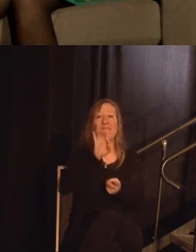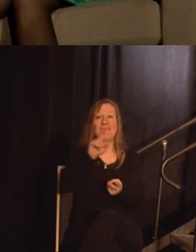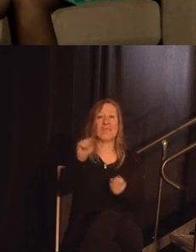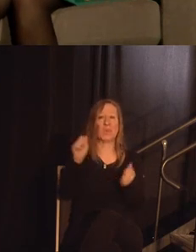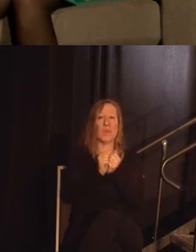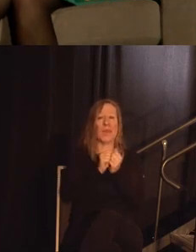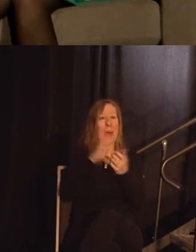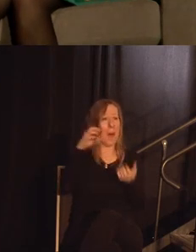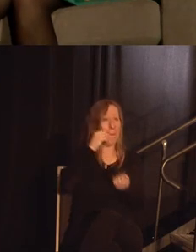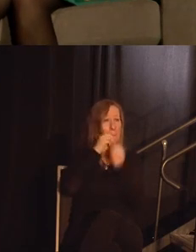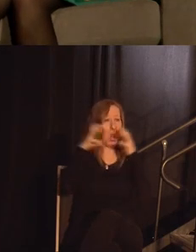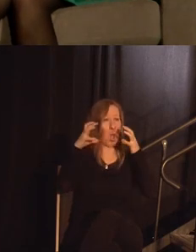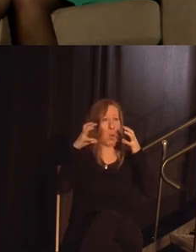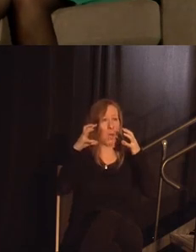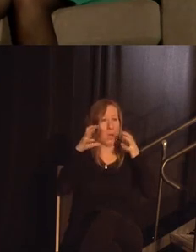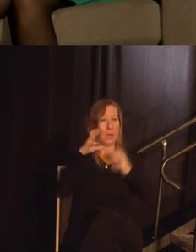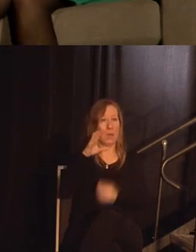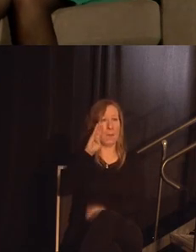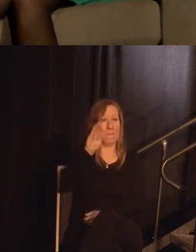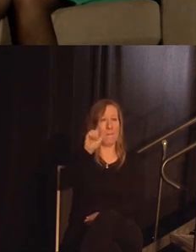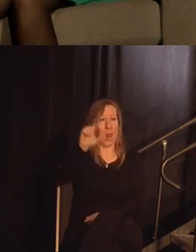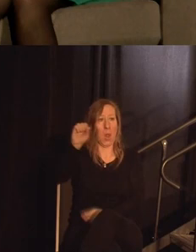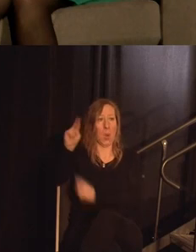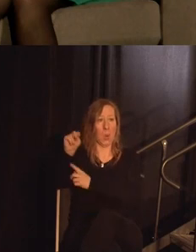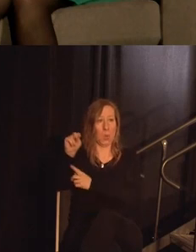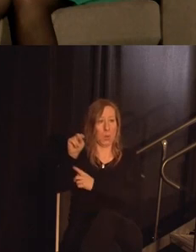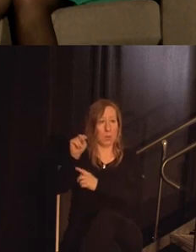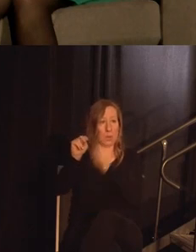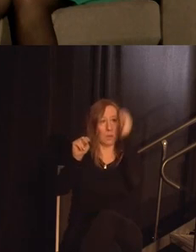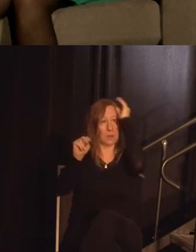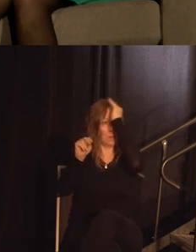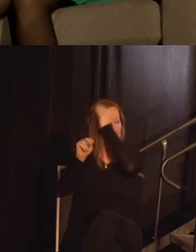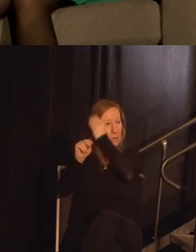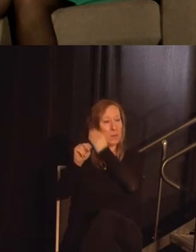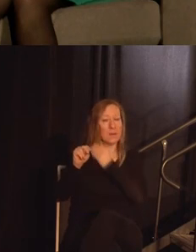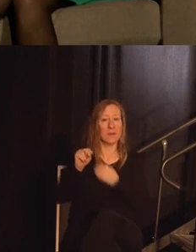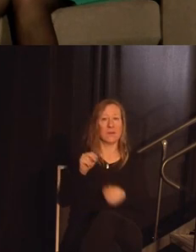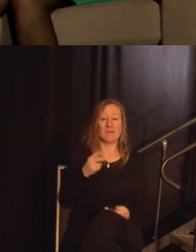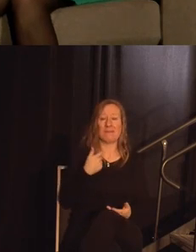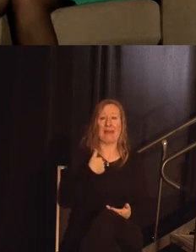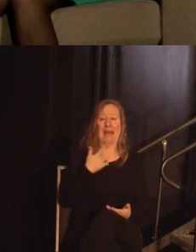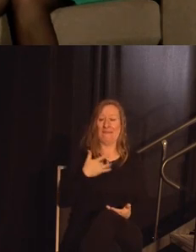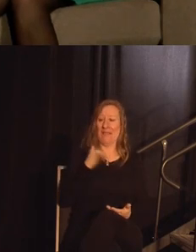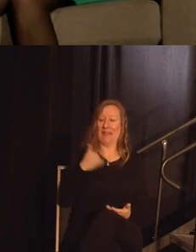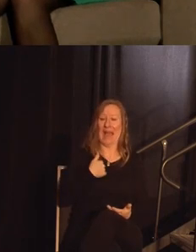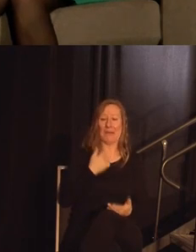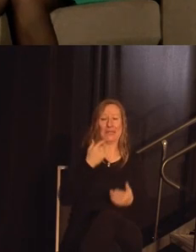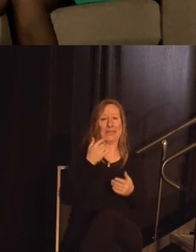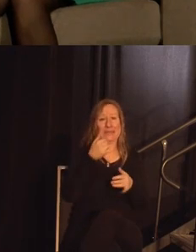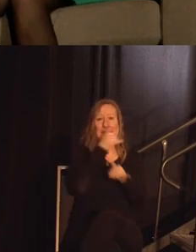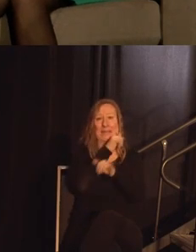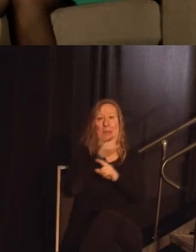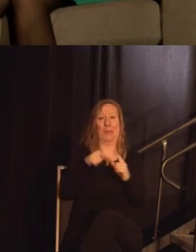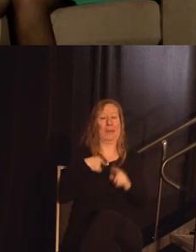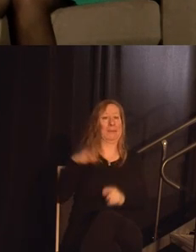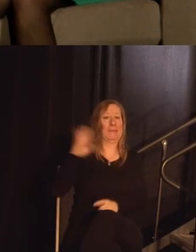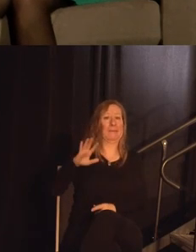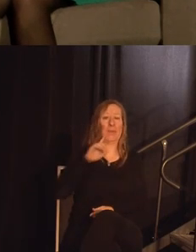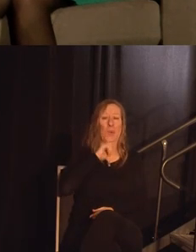God. I was so, like, gonzo in my 20s. Okay. I guess I was in my 30s when I wrote this. Never